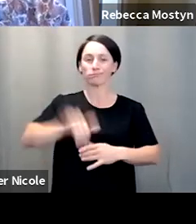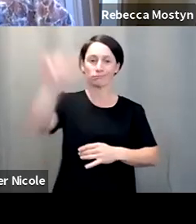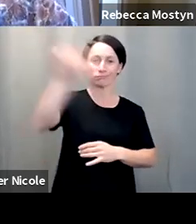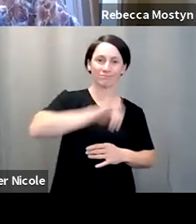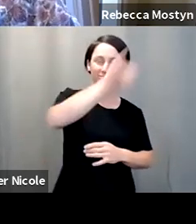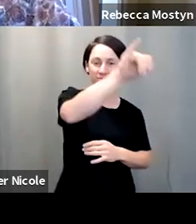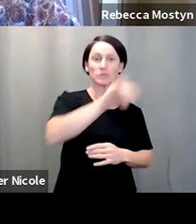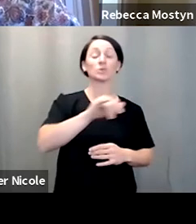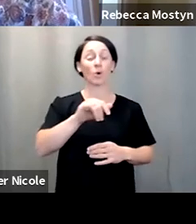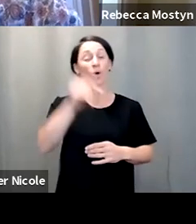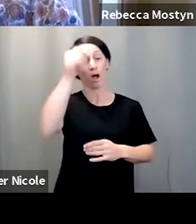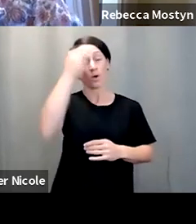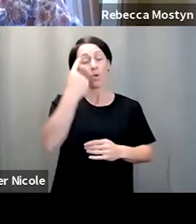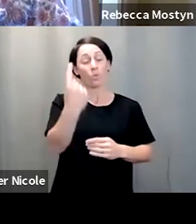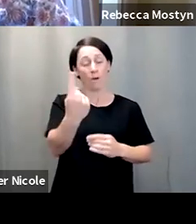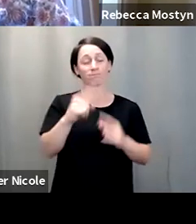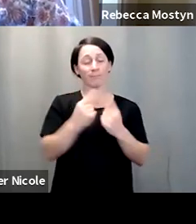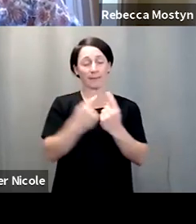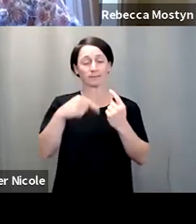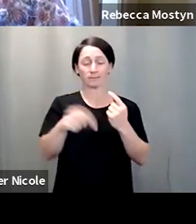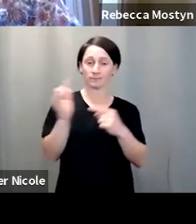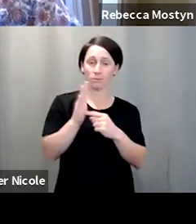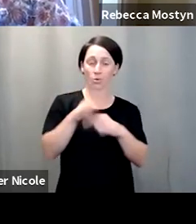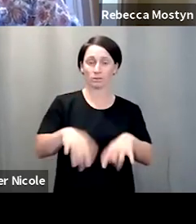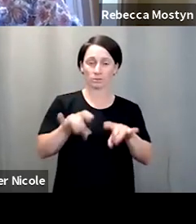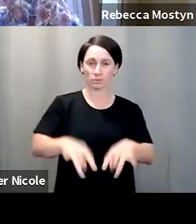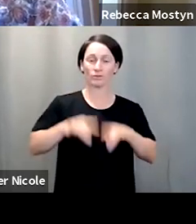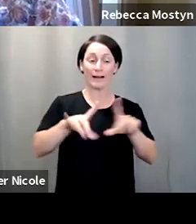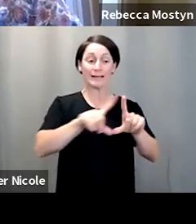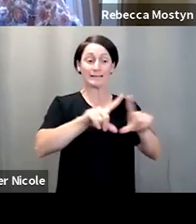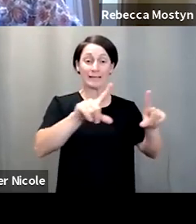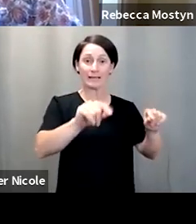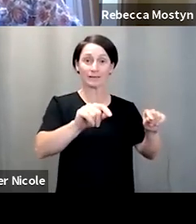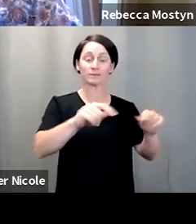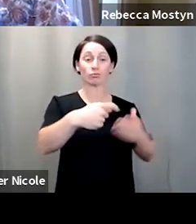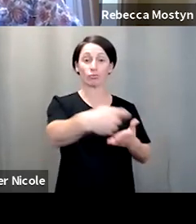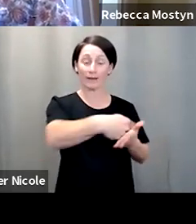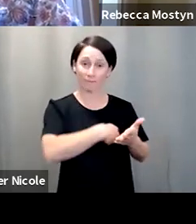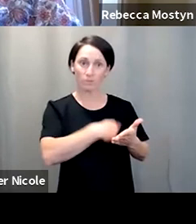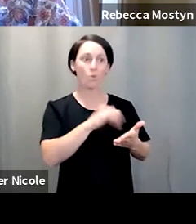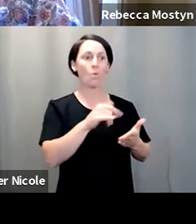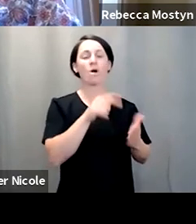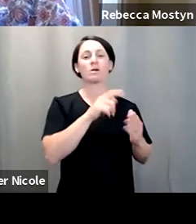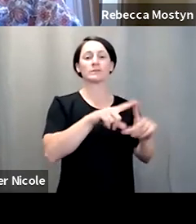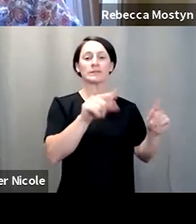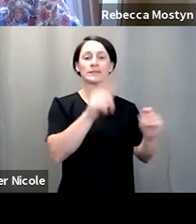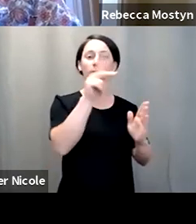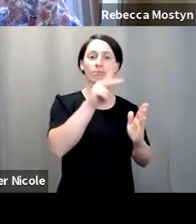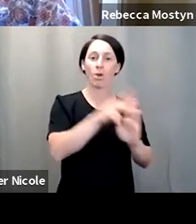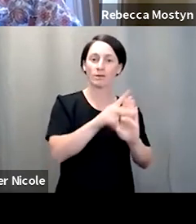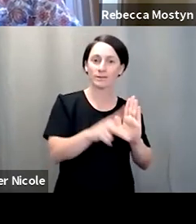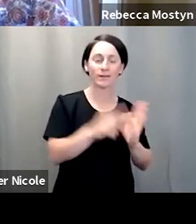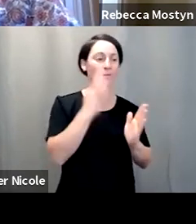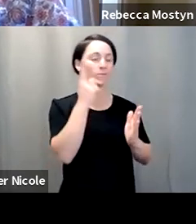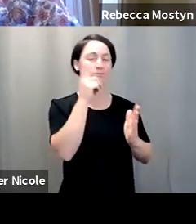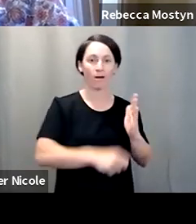refunds. And I know that clear and transparent communication has been found to help manage